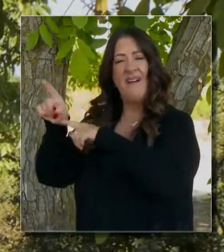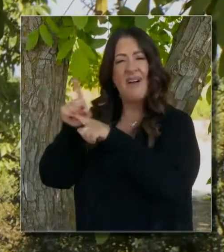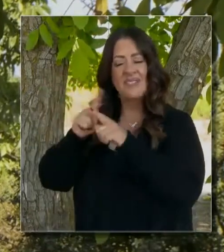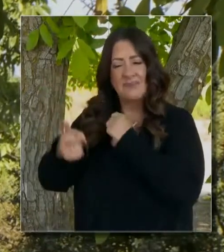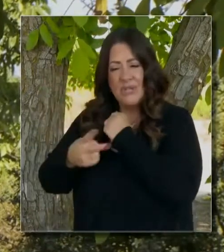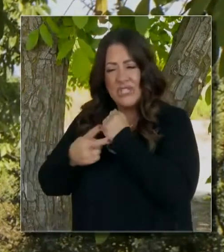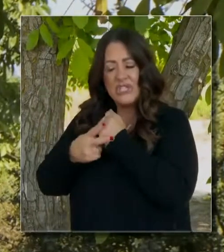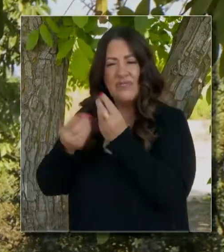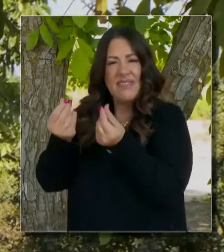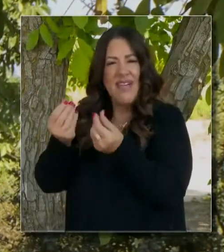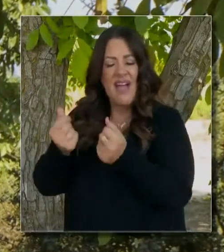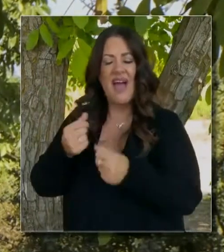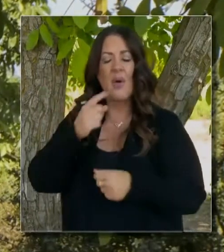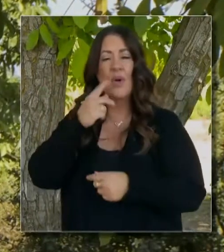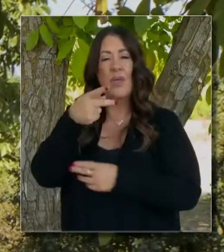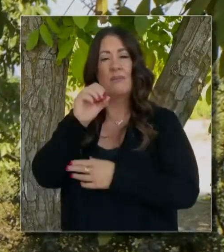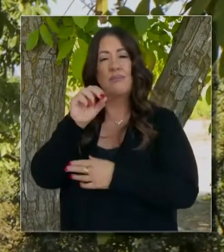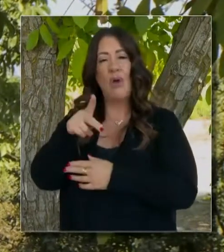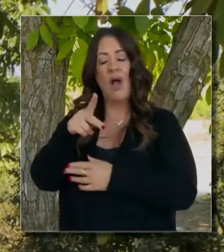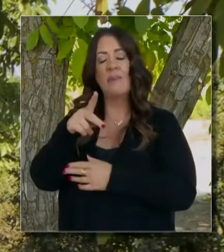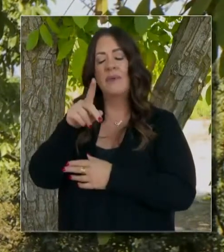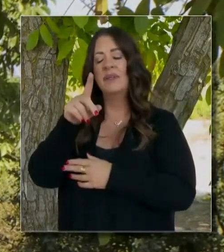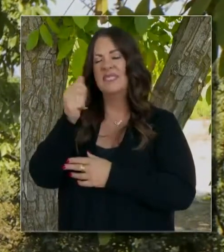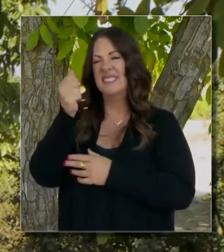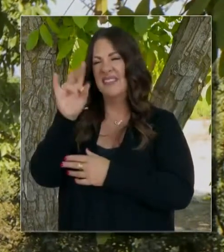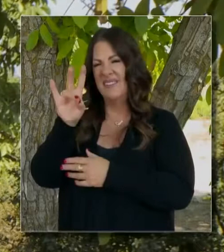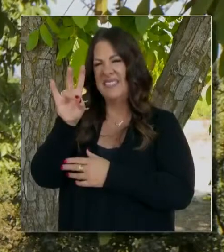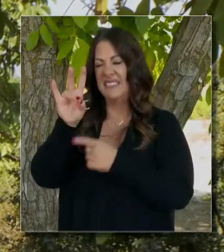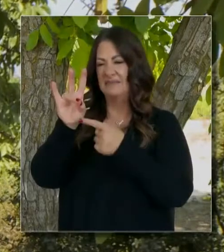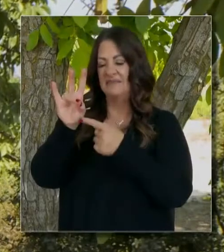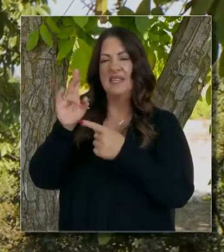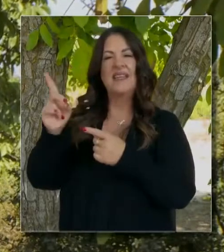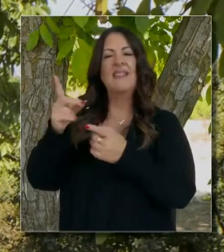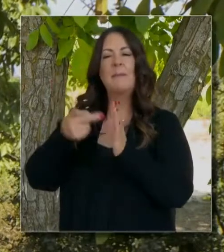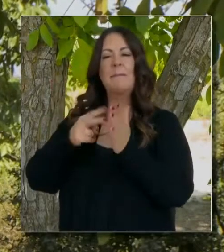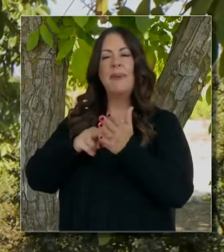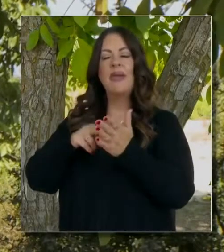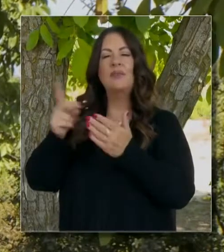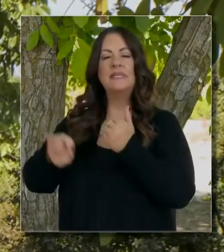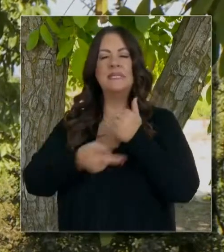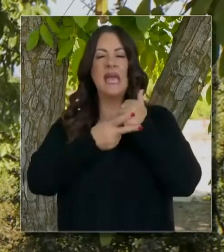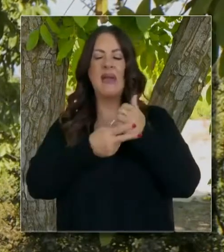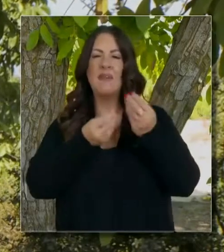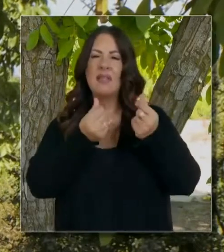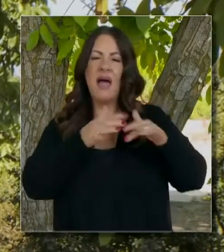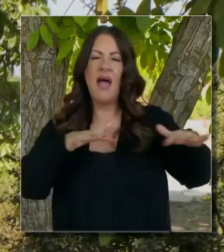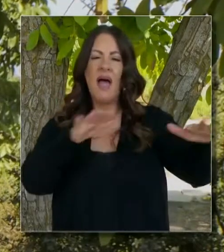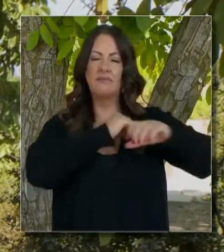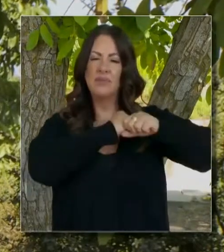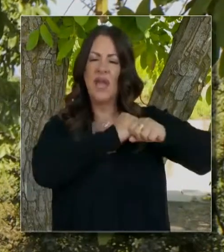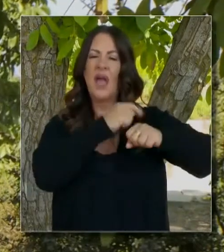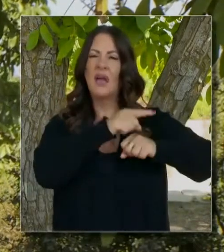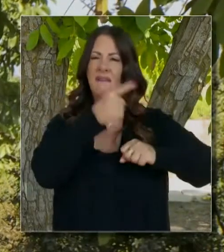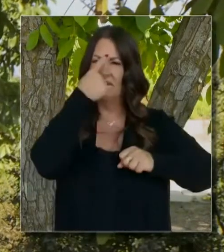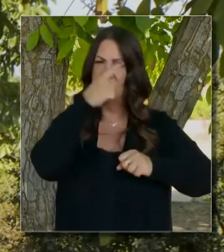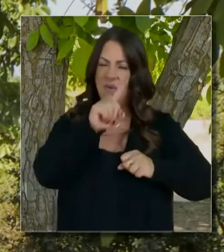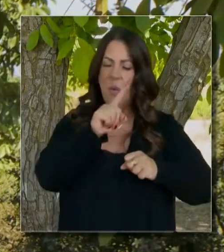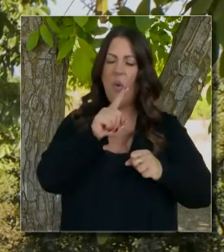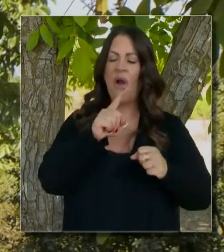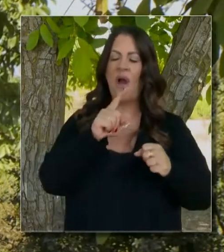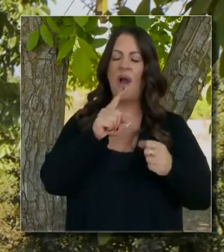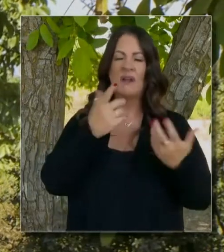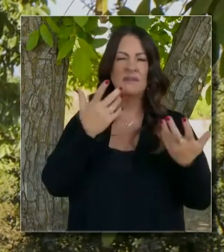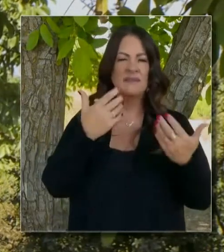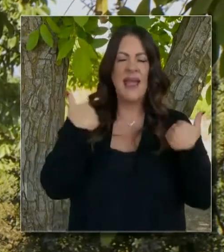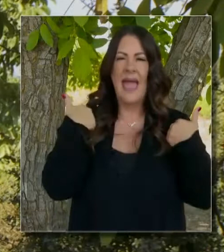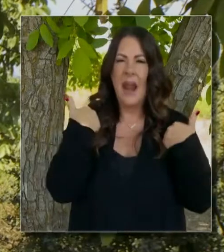did with Prop 117, which he led here in the state of California, set aside land for mountain lions. The contribution that was